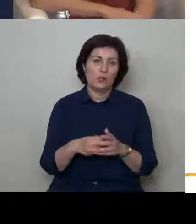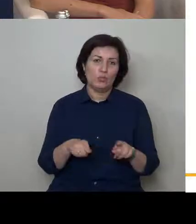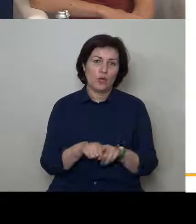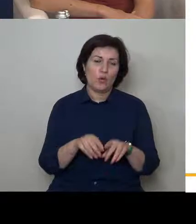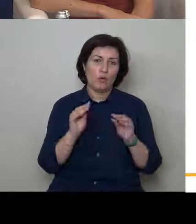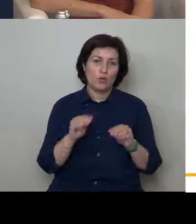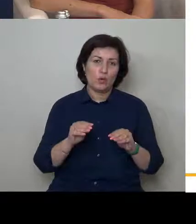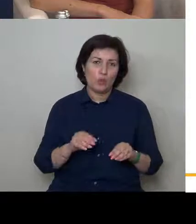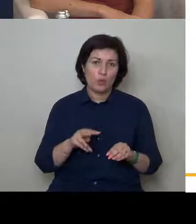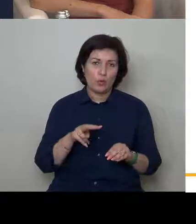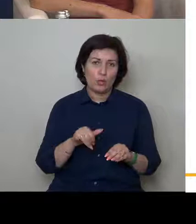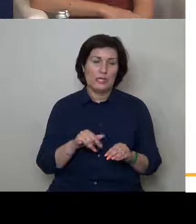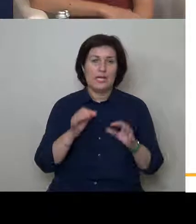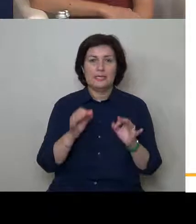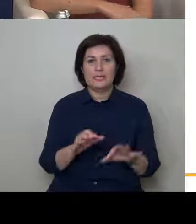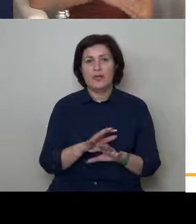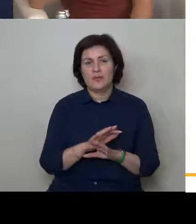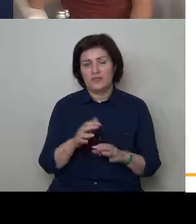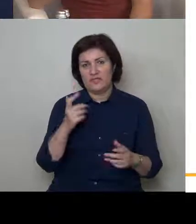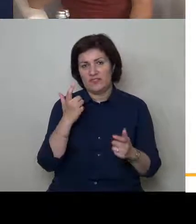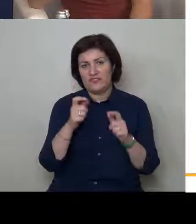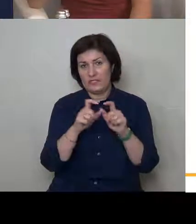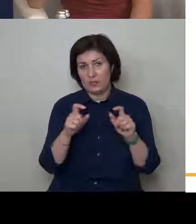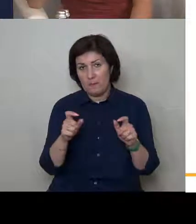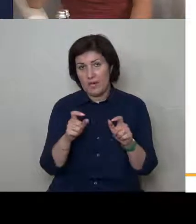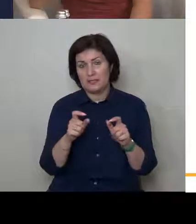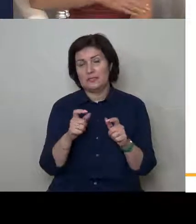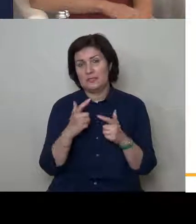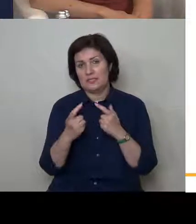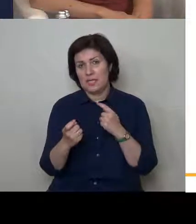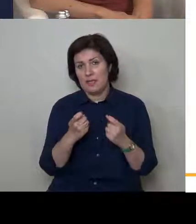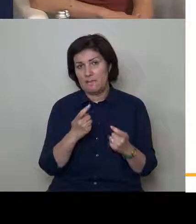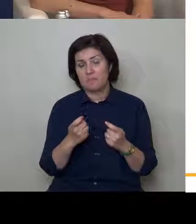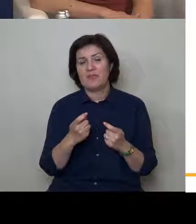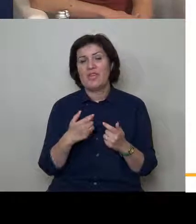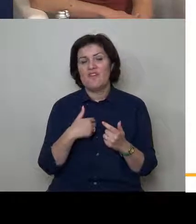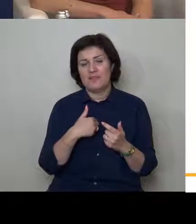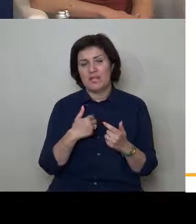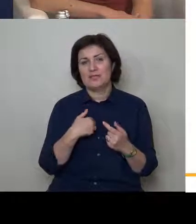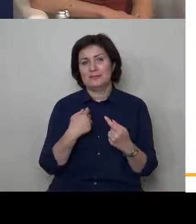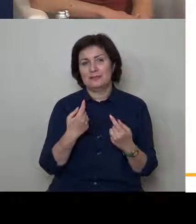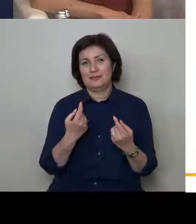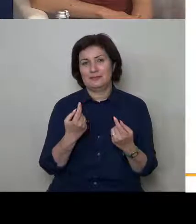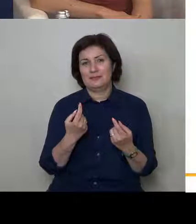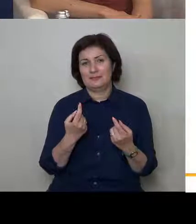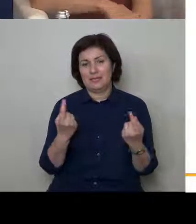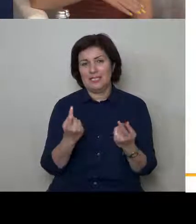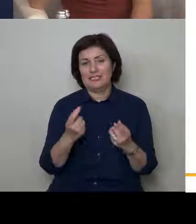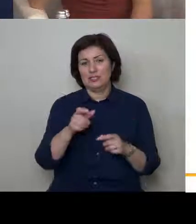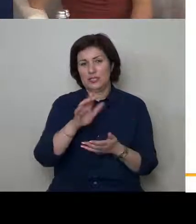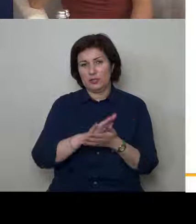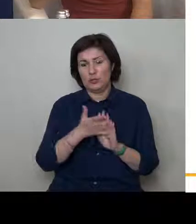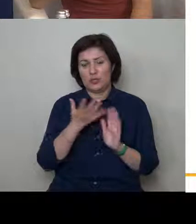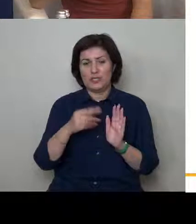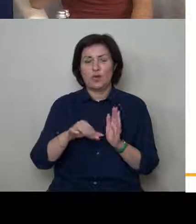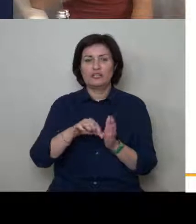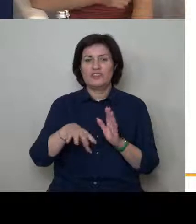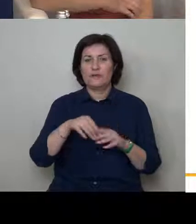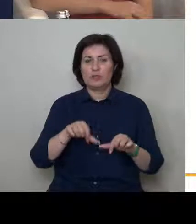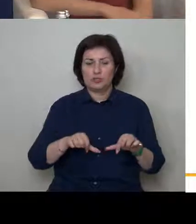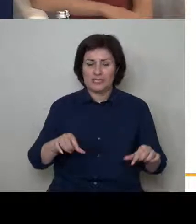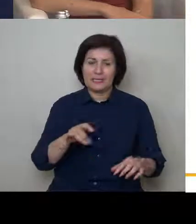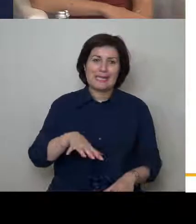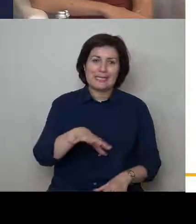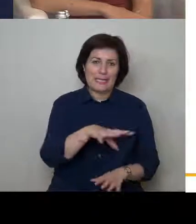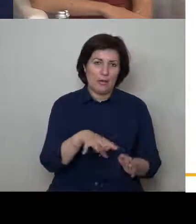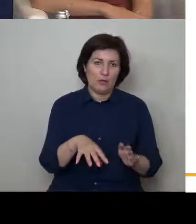and introducing into such a protocol of incorrect information. A usual situation where members of an